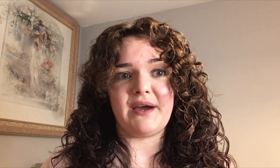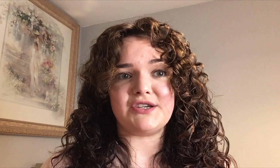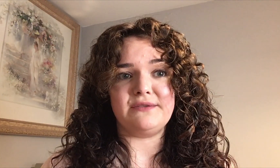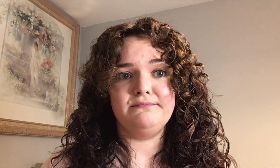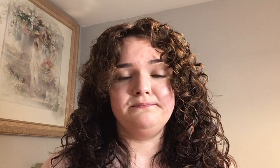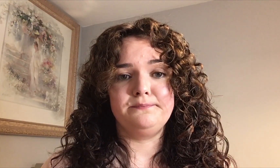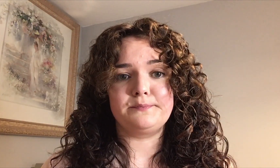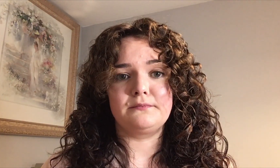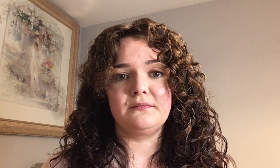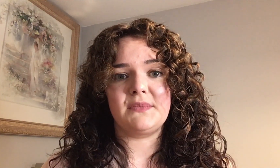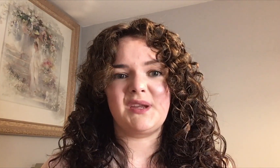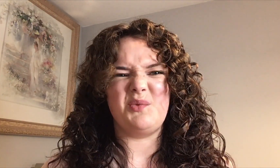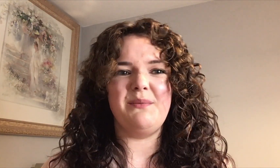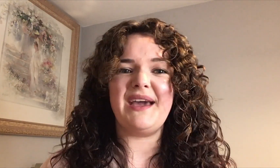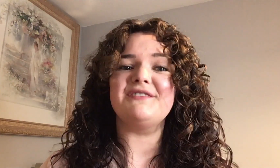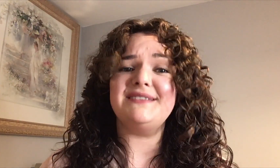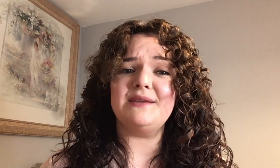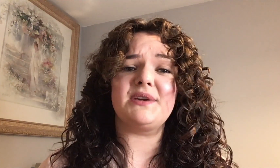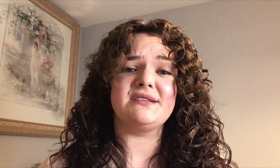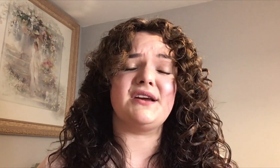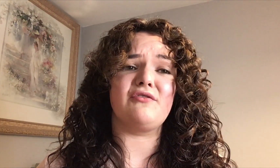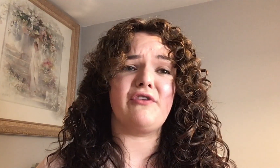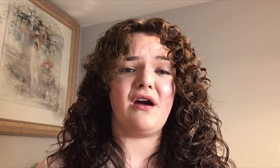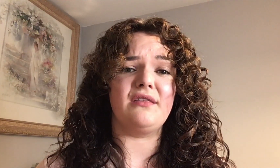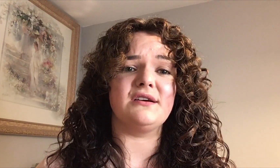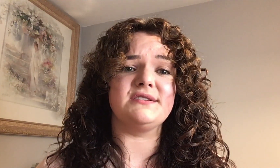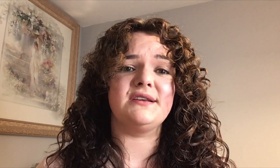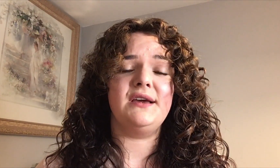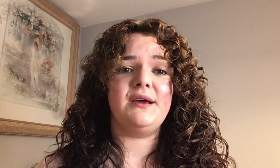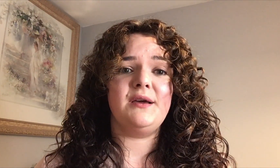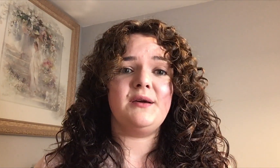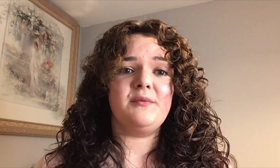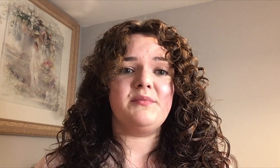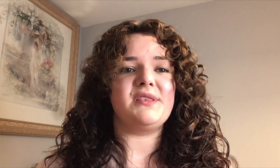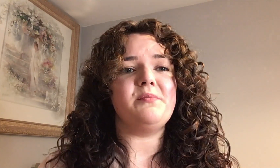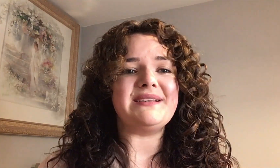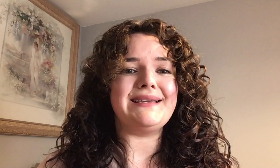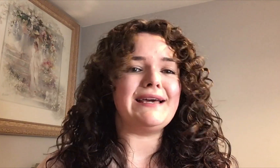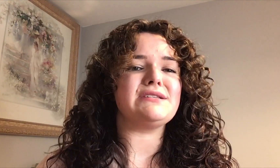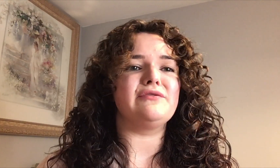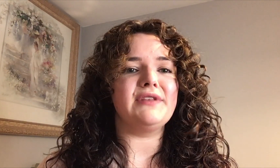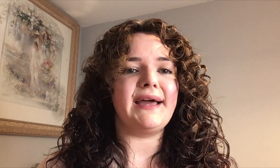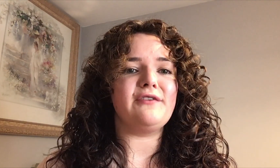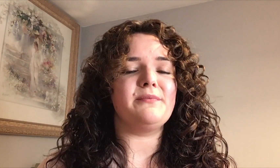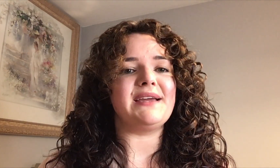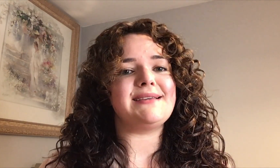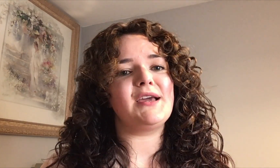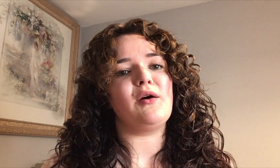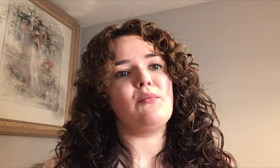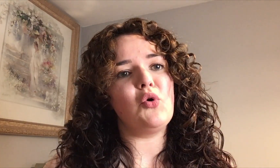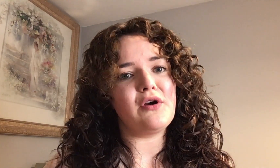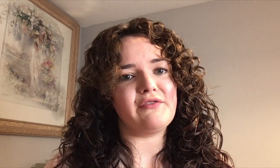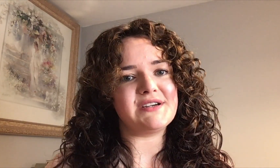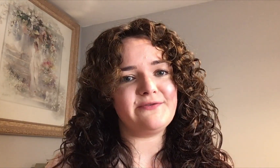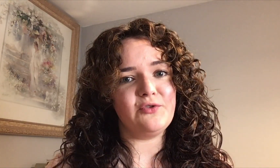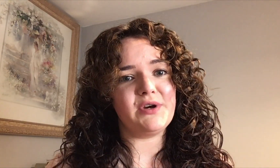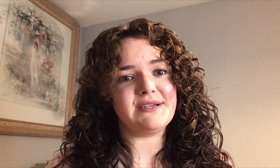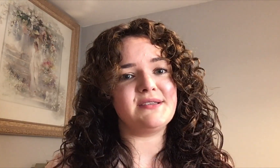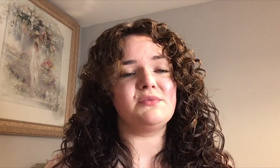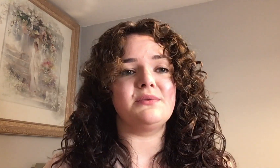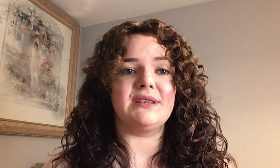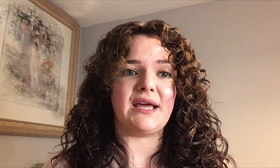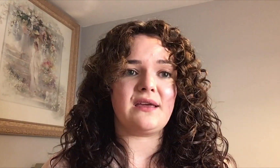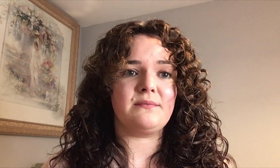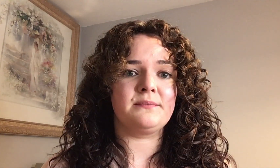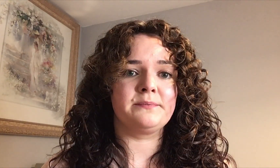gift of compassion. We may have a deep concern for others, but the busyness of life might take up more of our